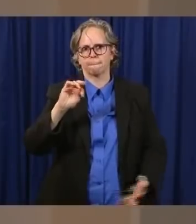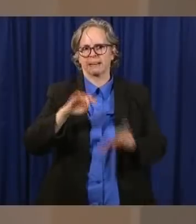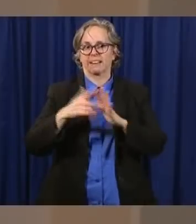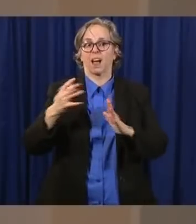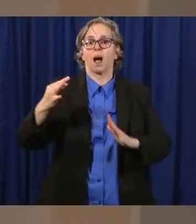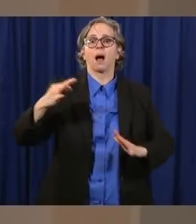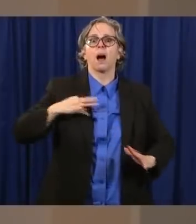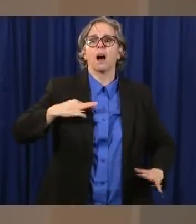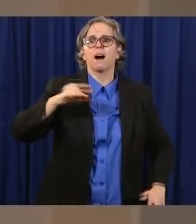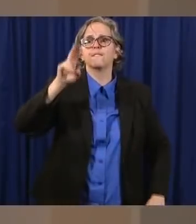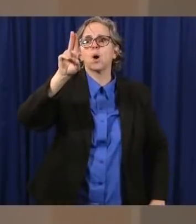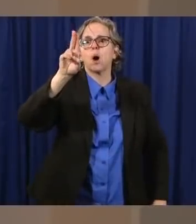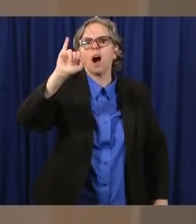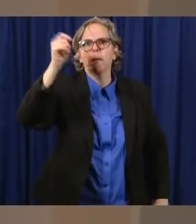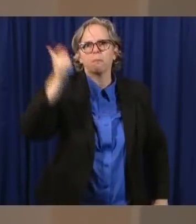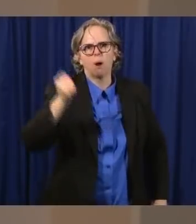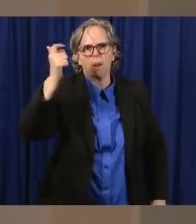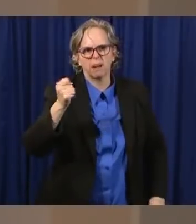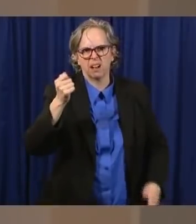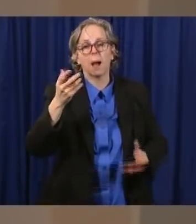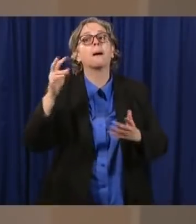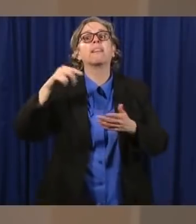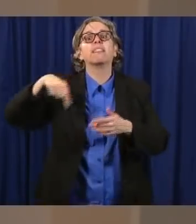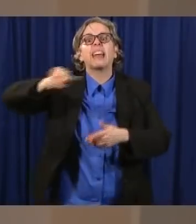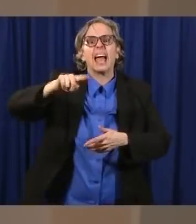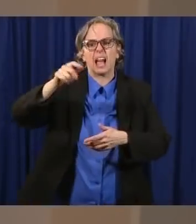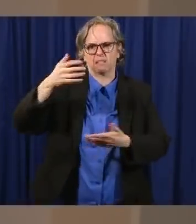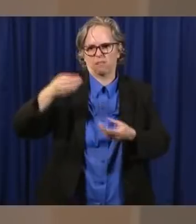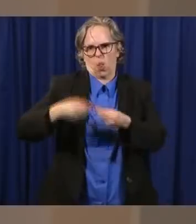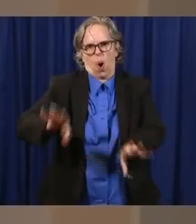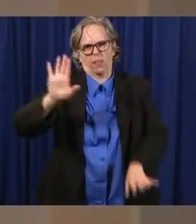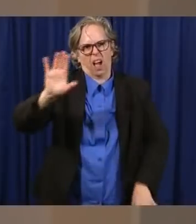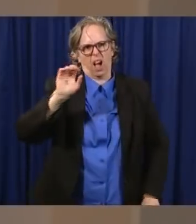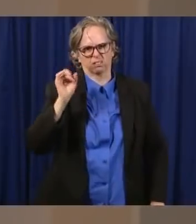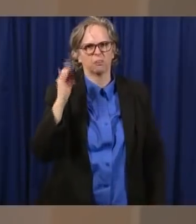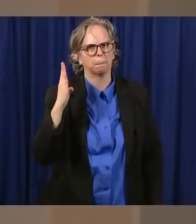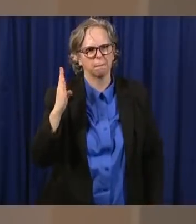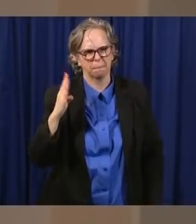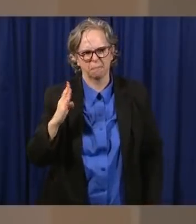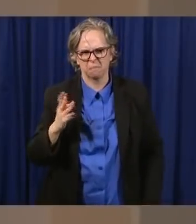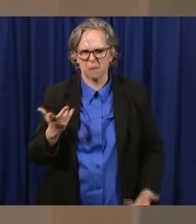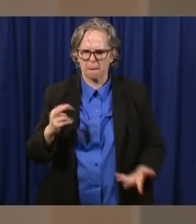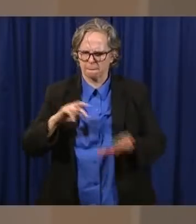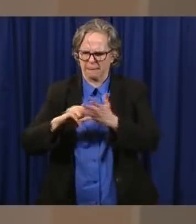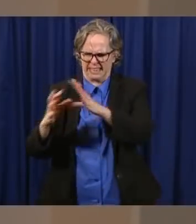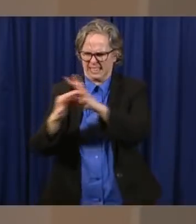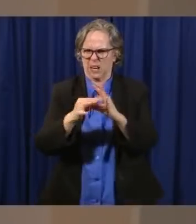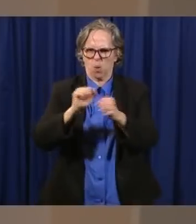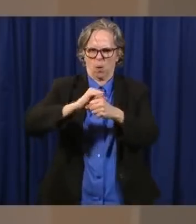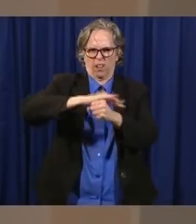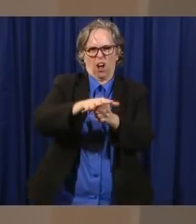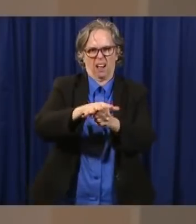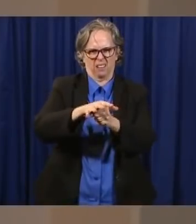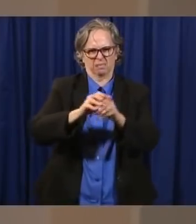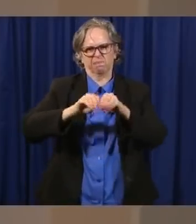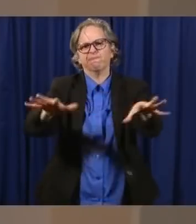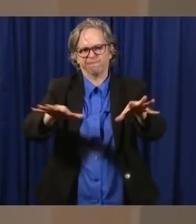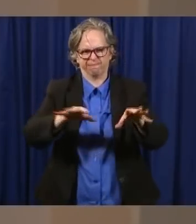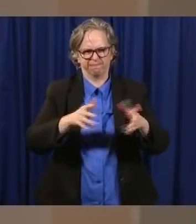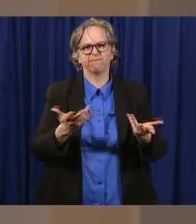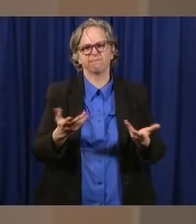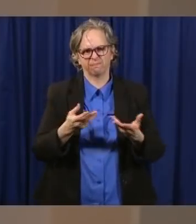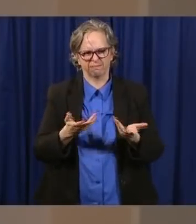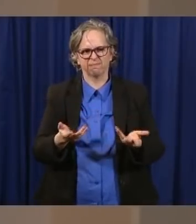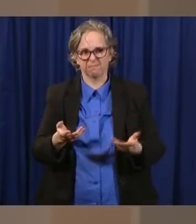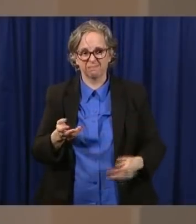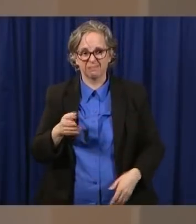have lost their jobs, coronavirus related. That's nearly twice as many in 3 weeks as we